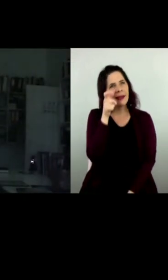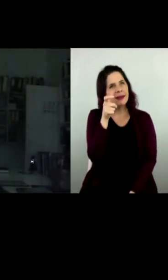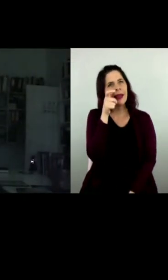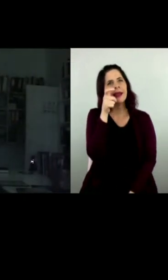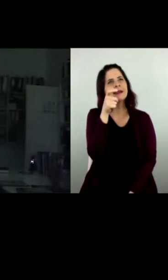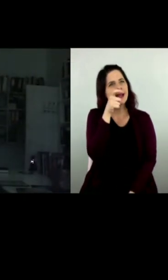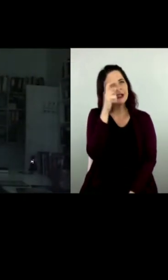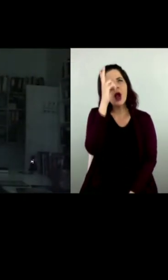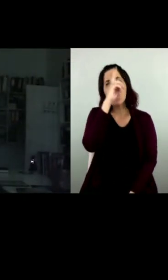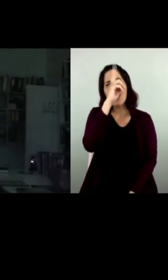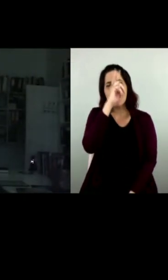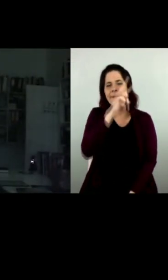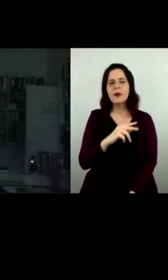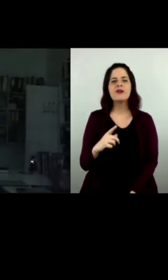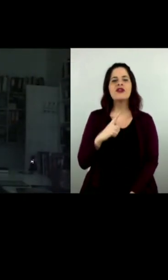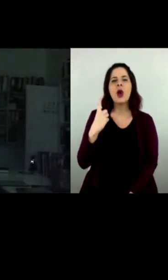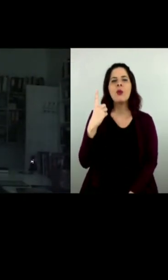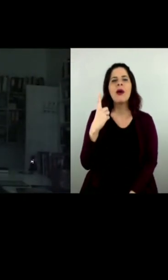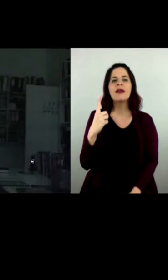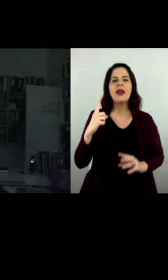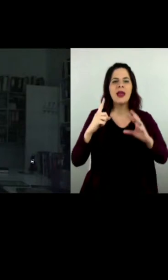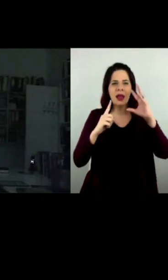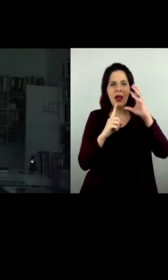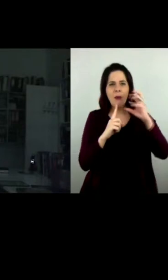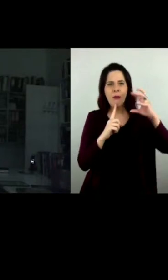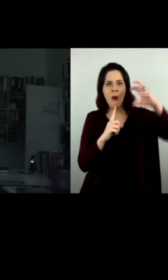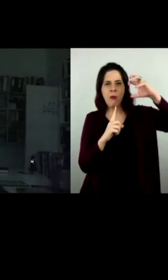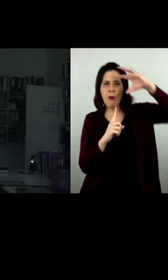one with the balloons. Oh yes. And yes. We go